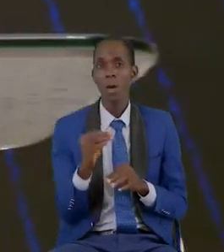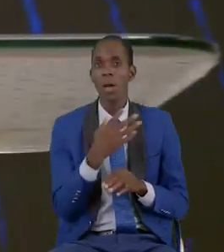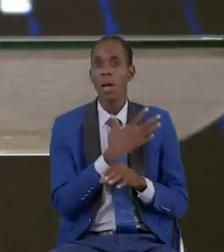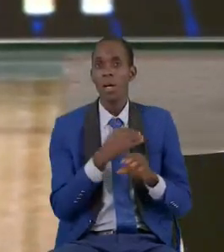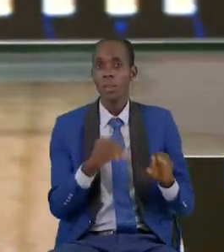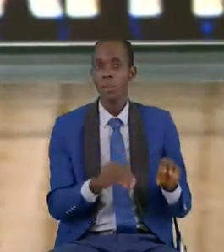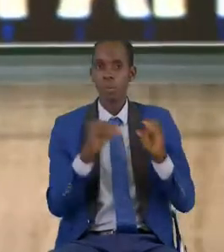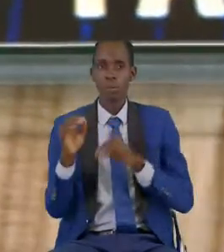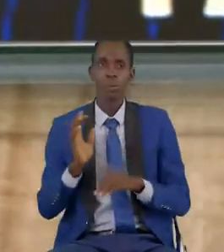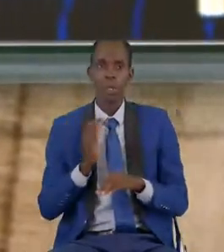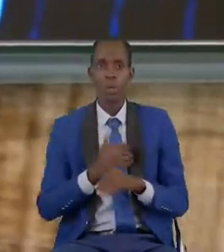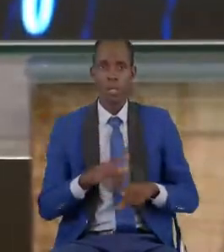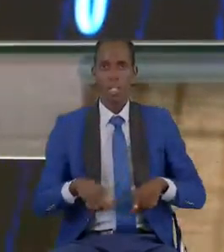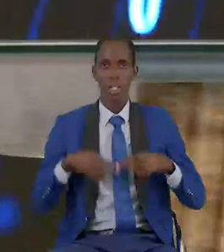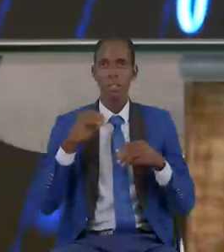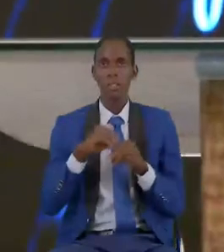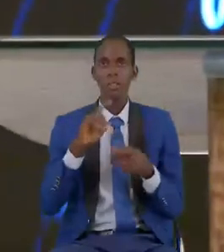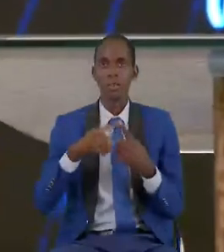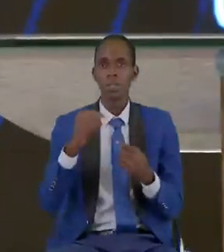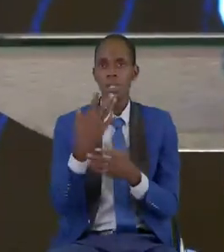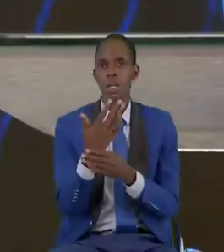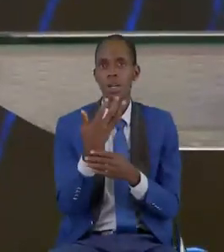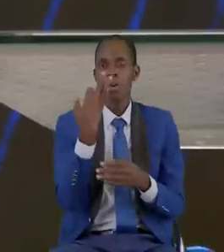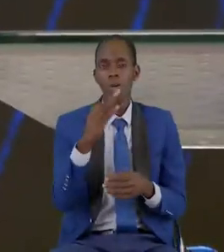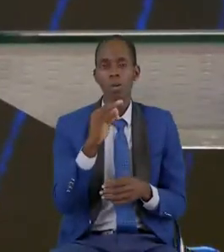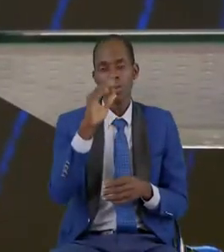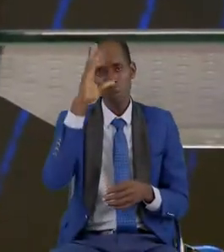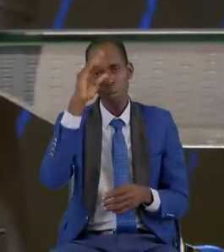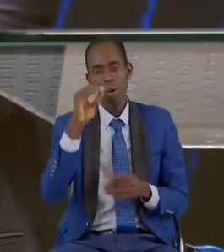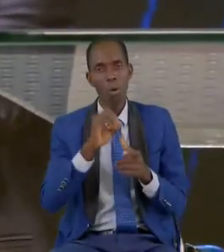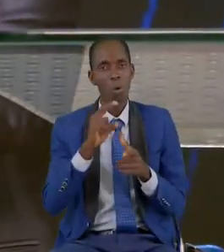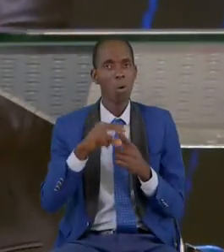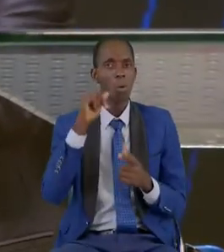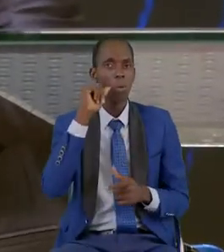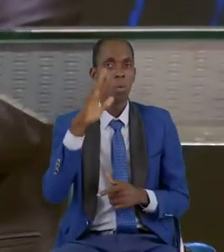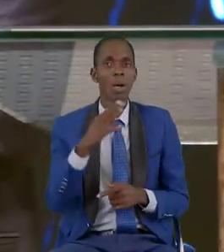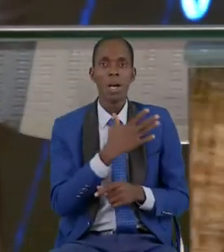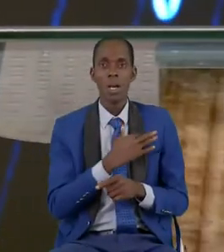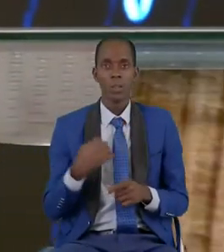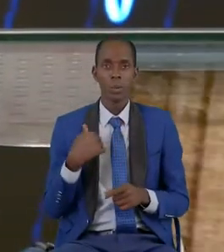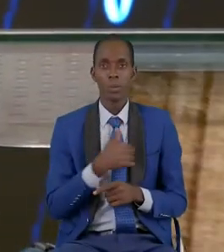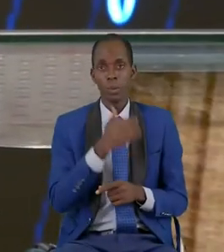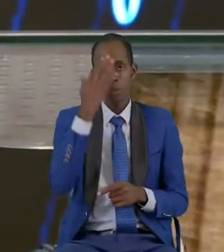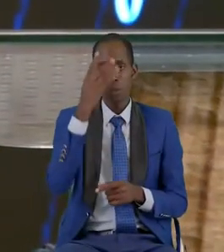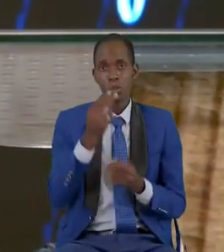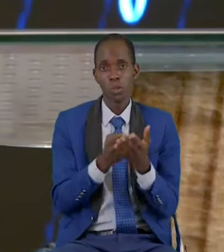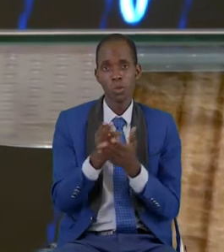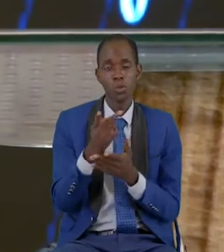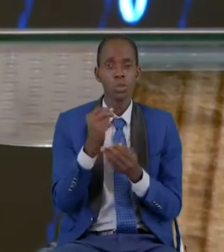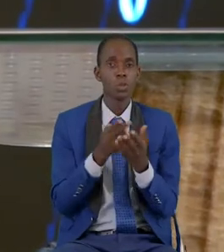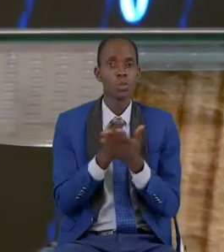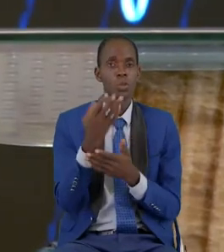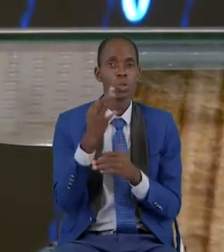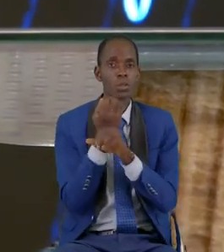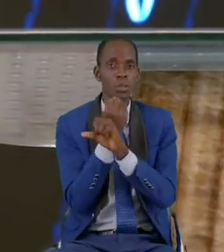lives into the hands of a man, of a woman, and we know the truth of salvation, and